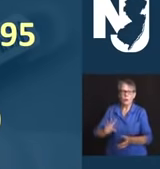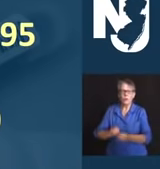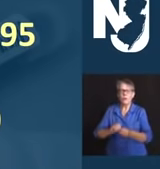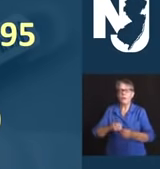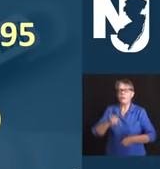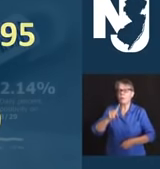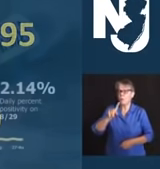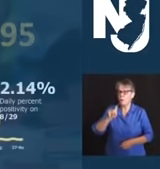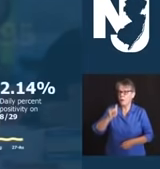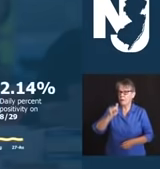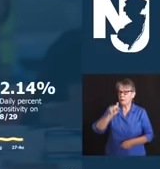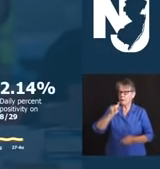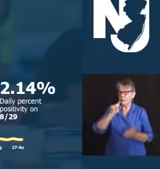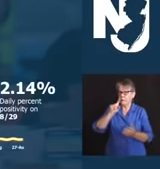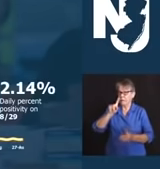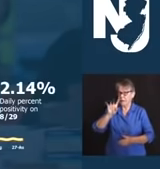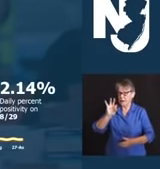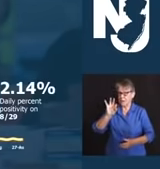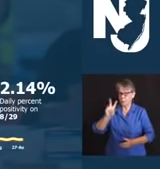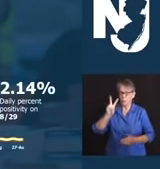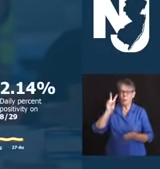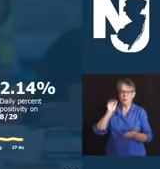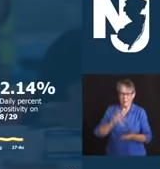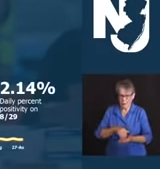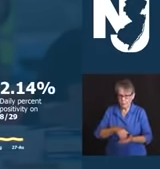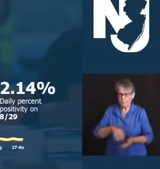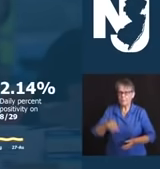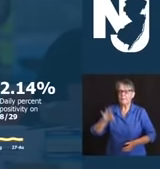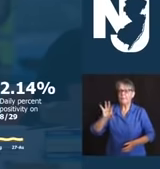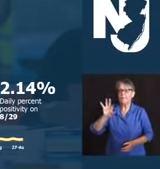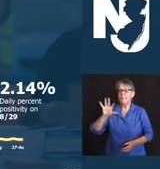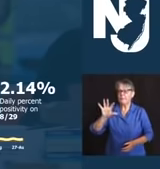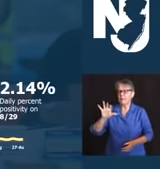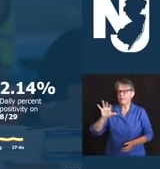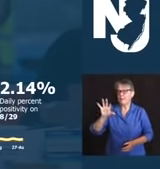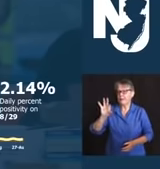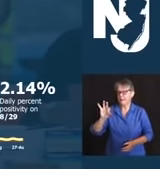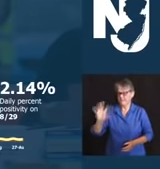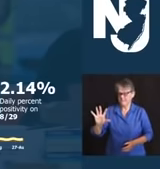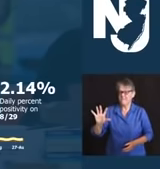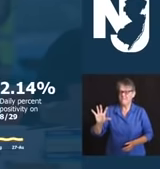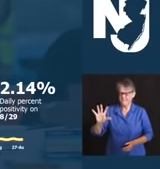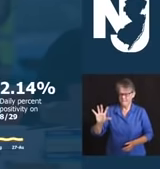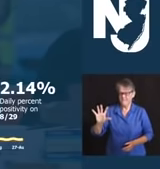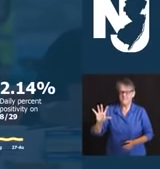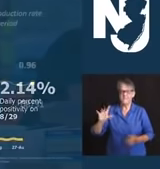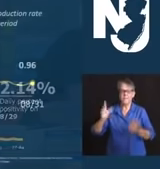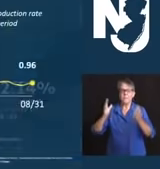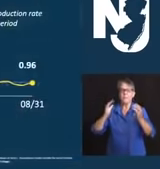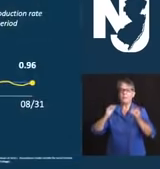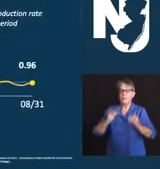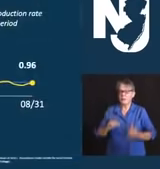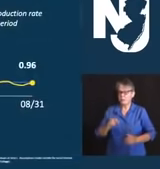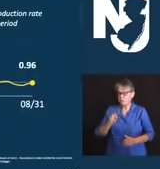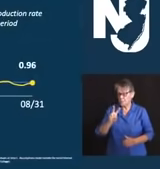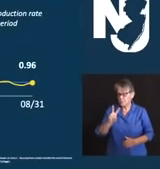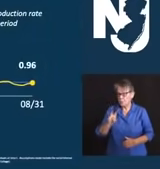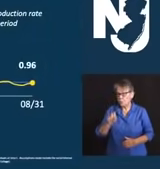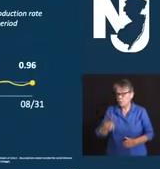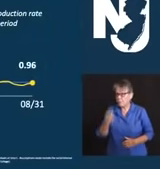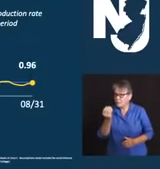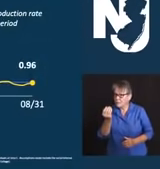192,595. Spot positivity from August 29th tests, 2.14%. Rate of transmission currently sits